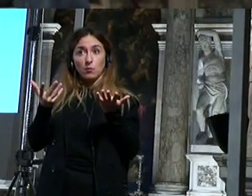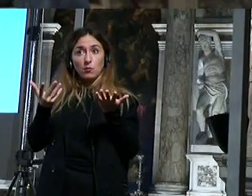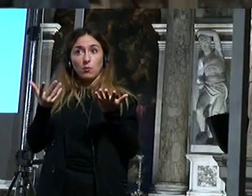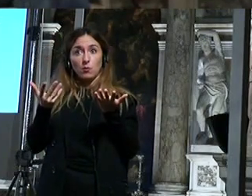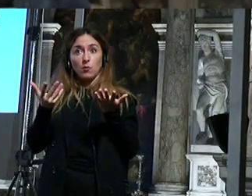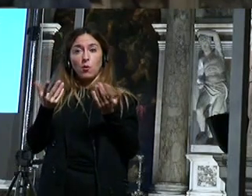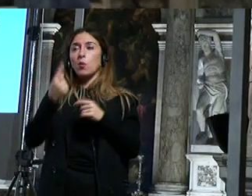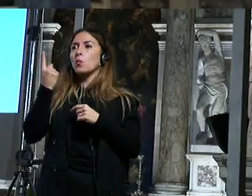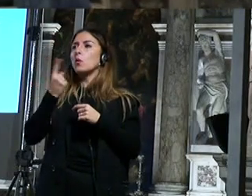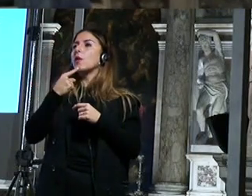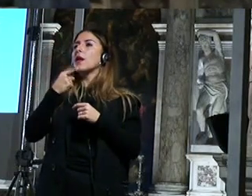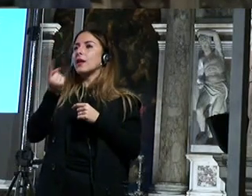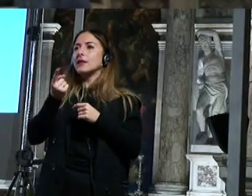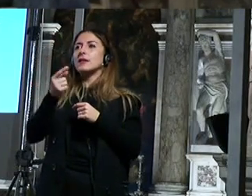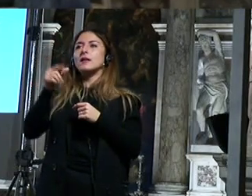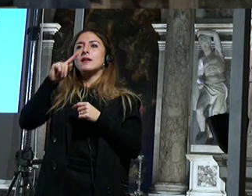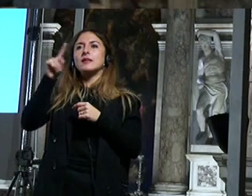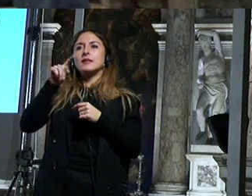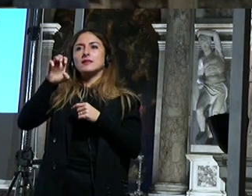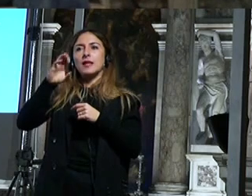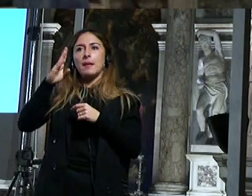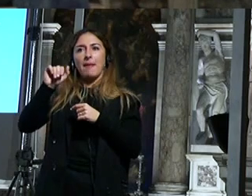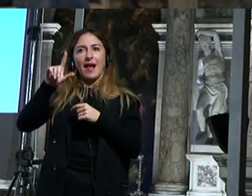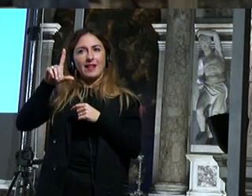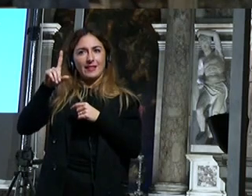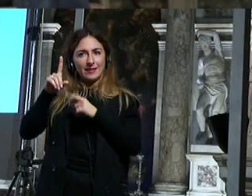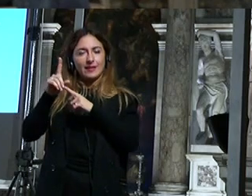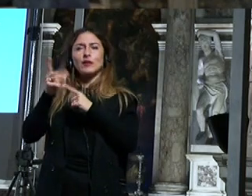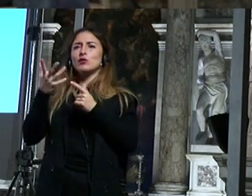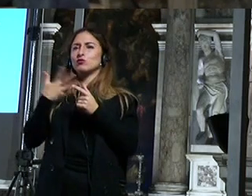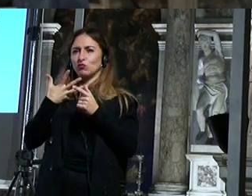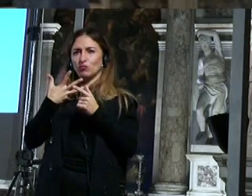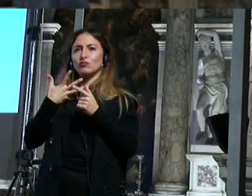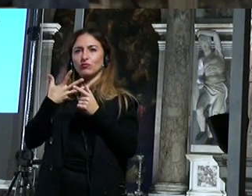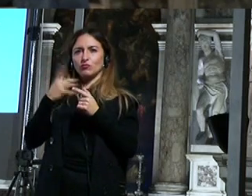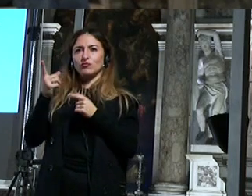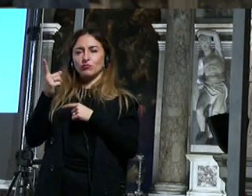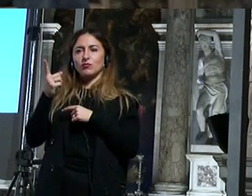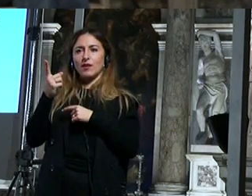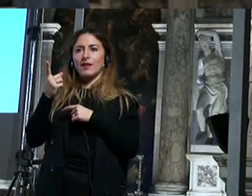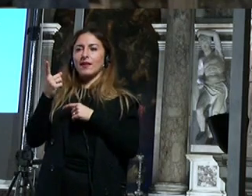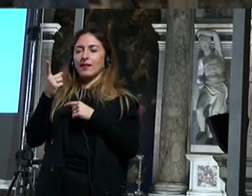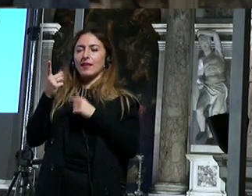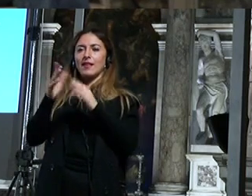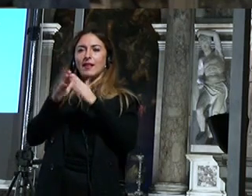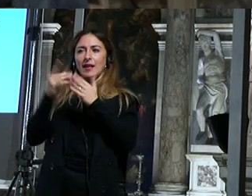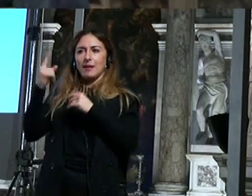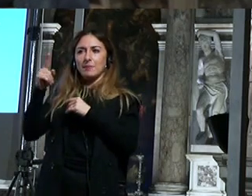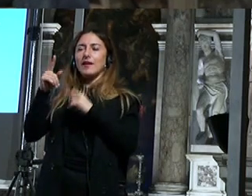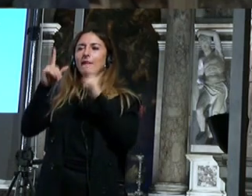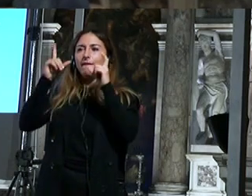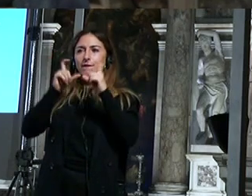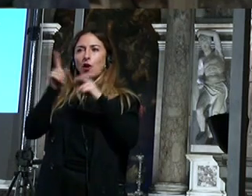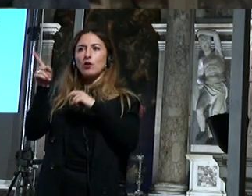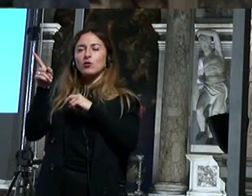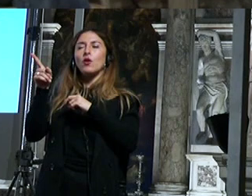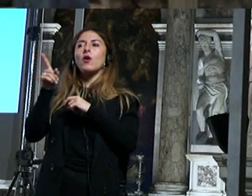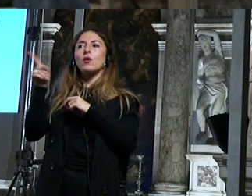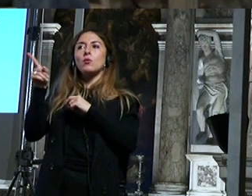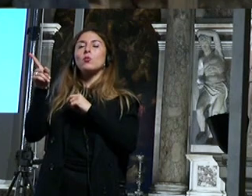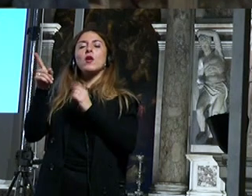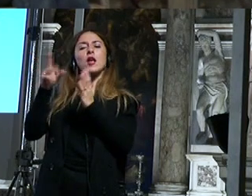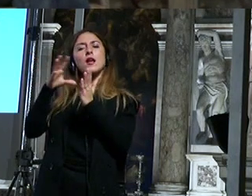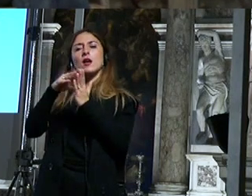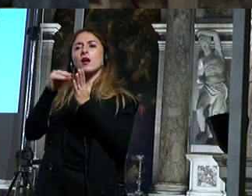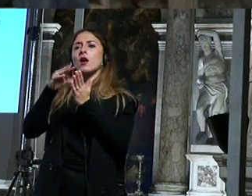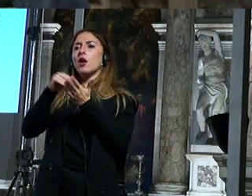how there are photographs in his book, and he would deliberately photocopy them to make them more vague and more dull. I